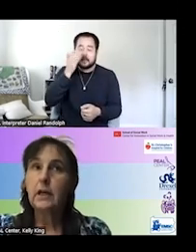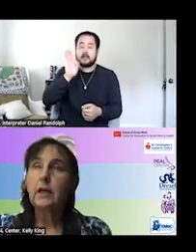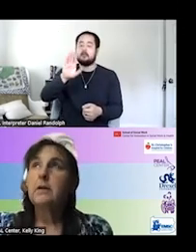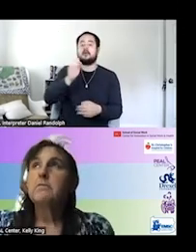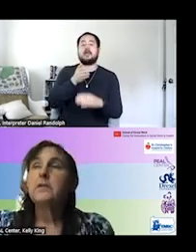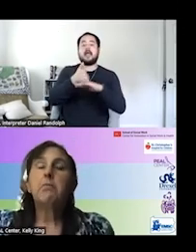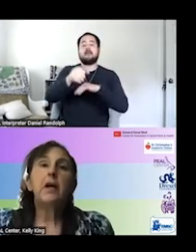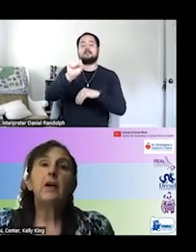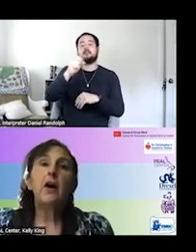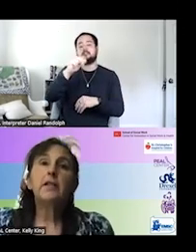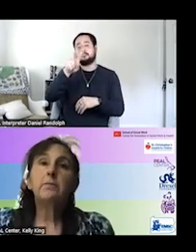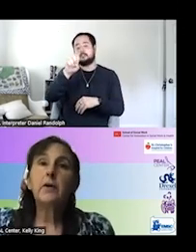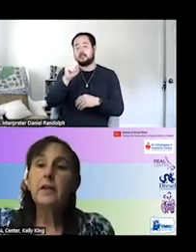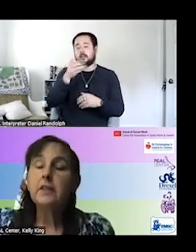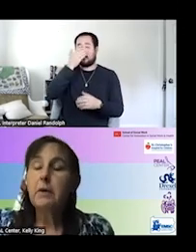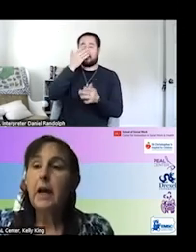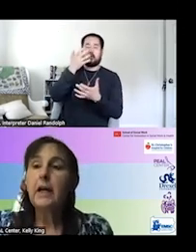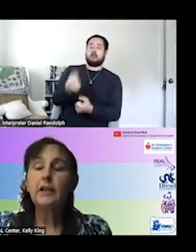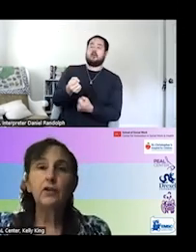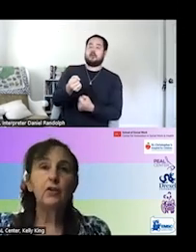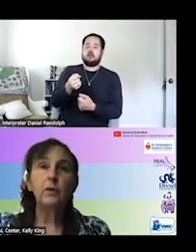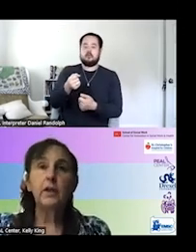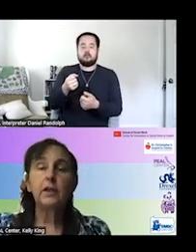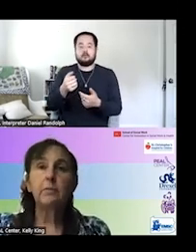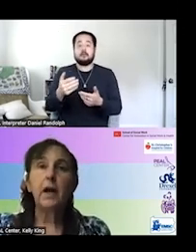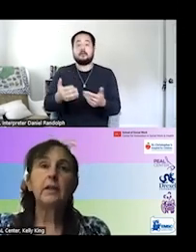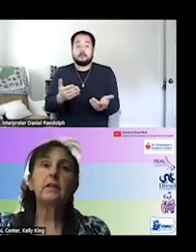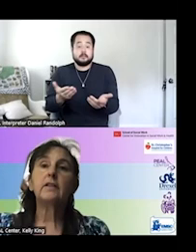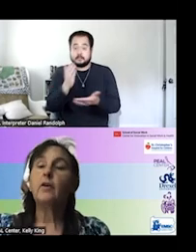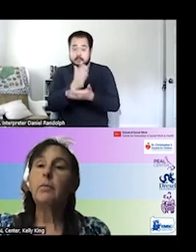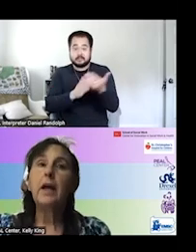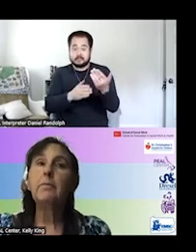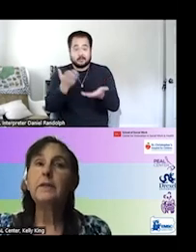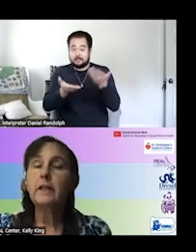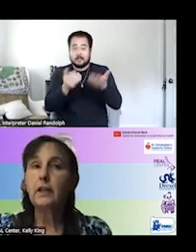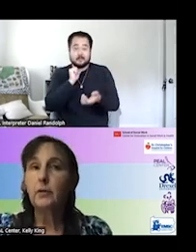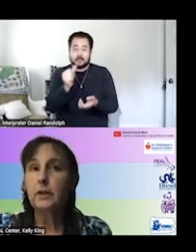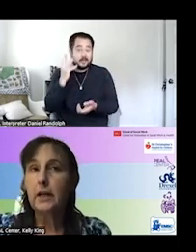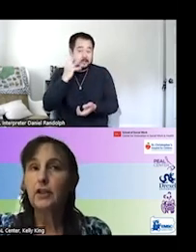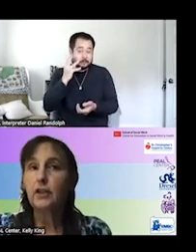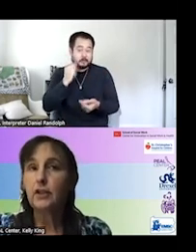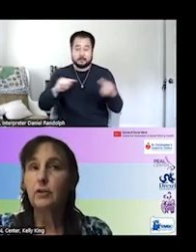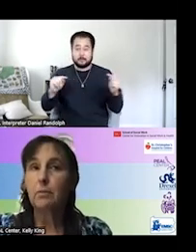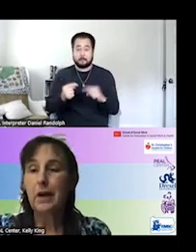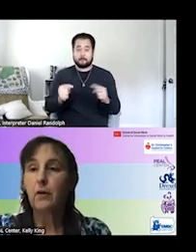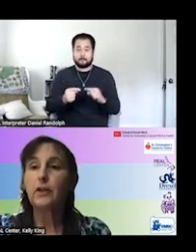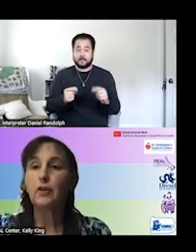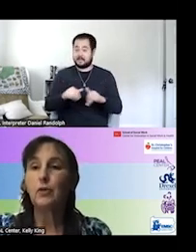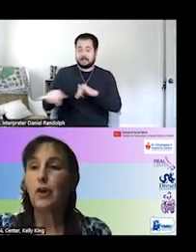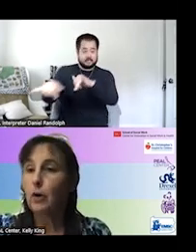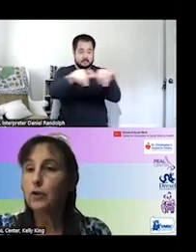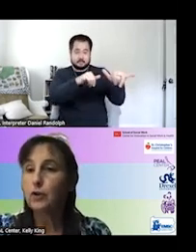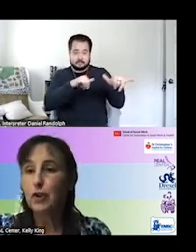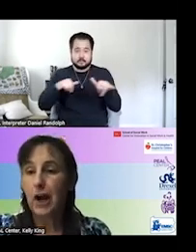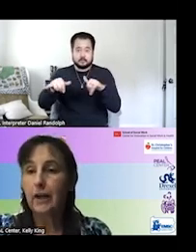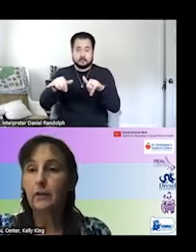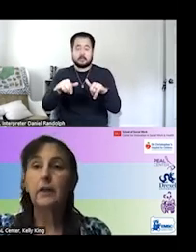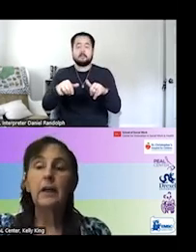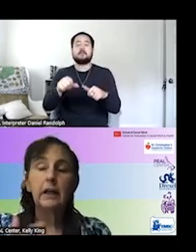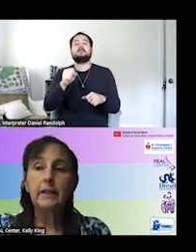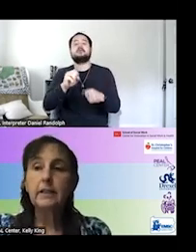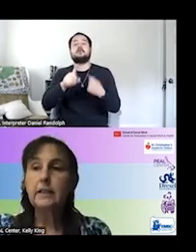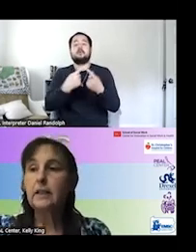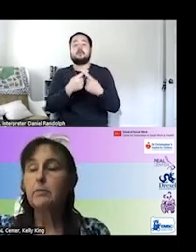self-injurious. Some may not experience pain as you would expect. So pay particular attention to the parent who knows your